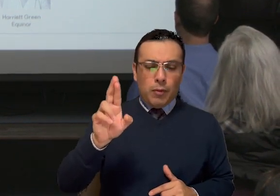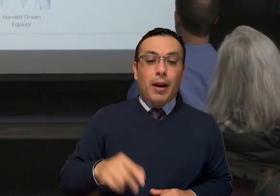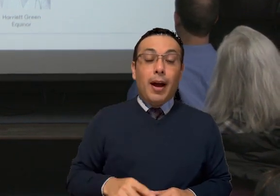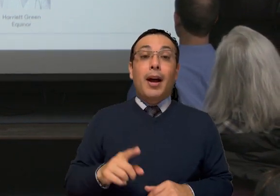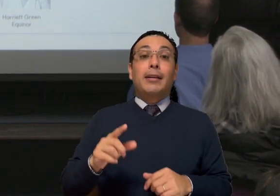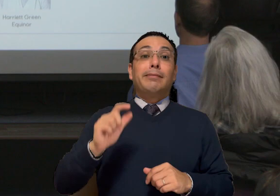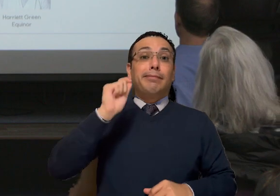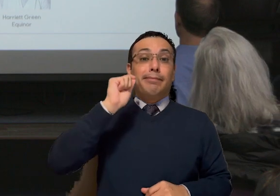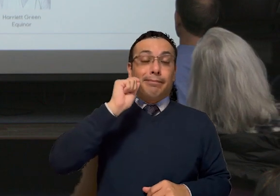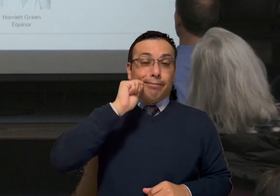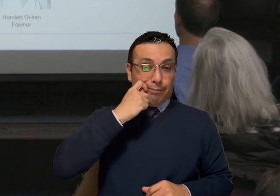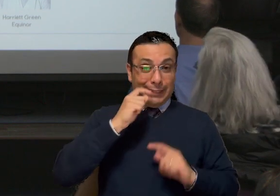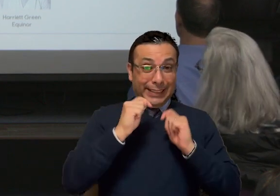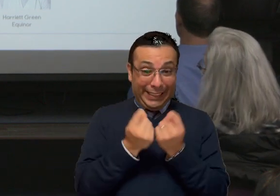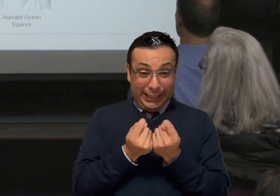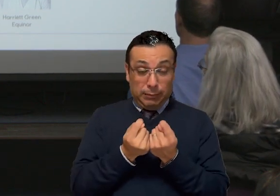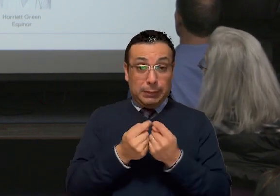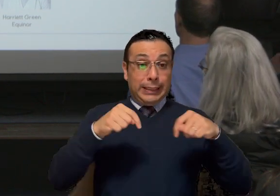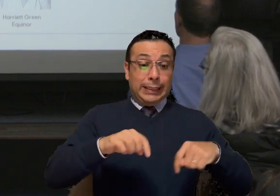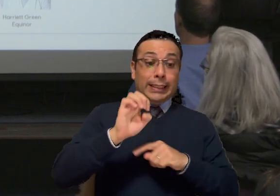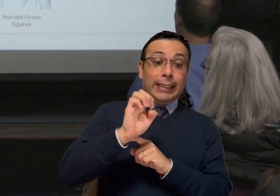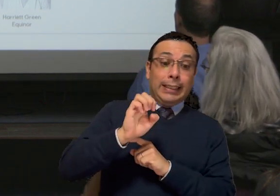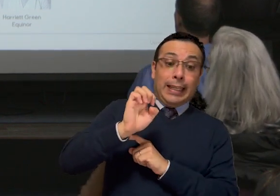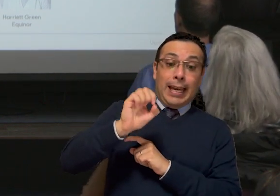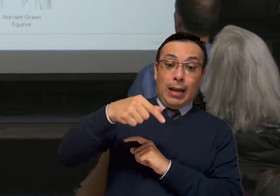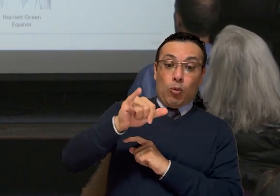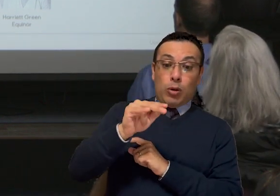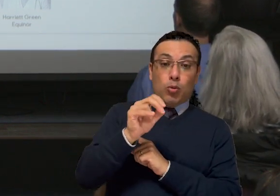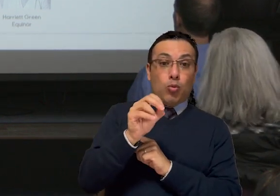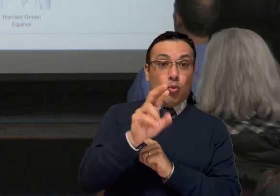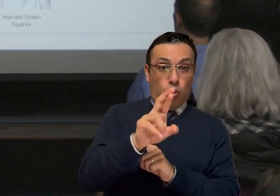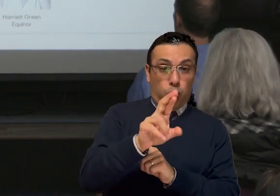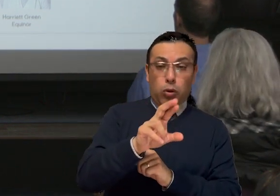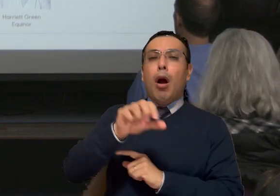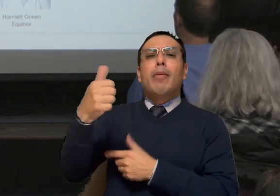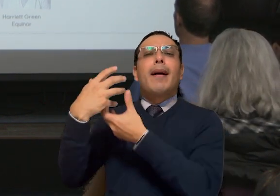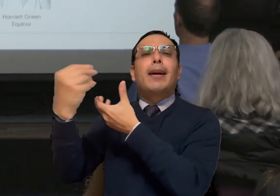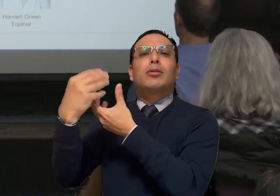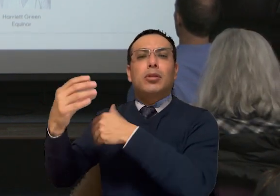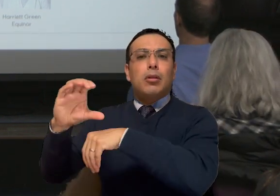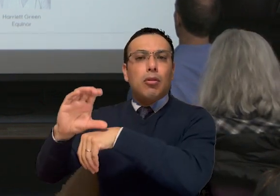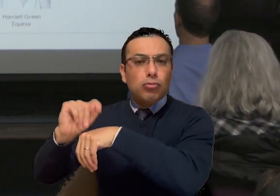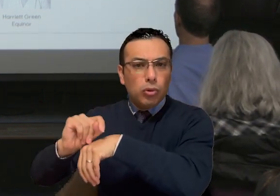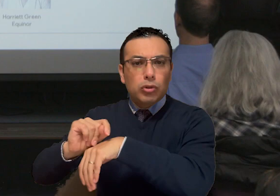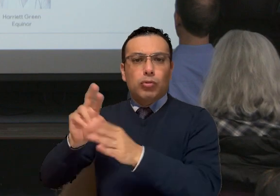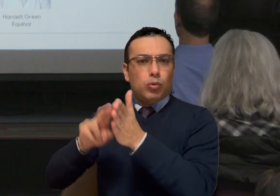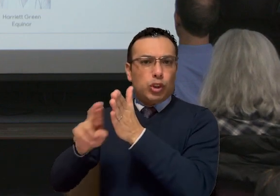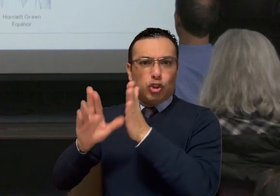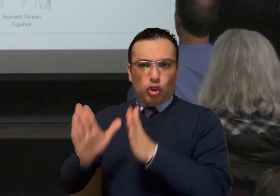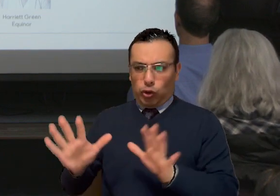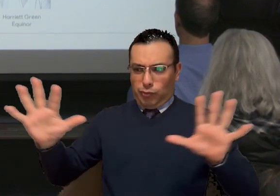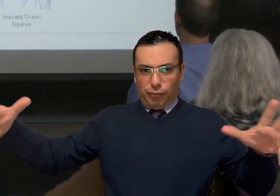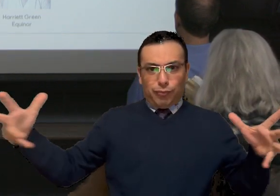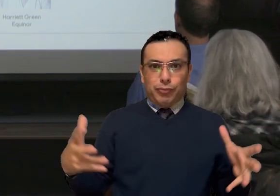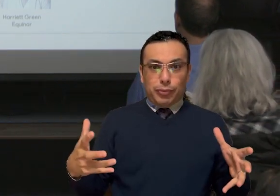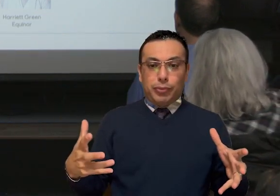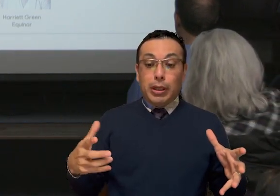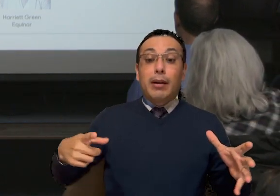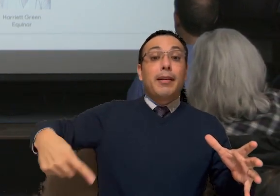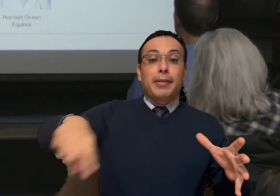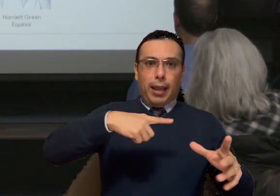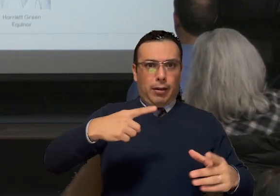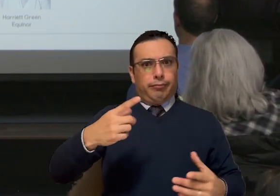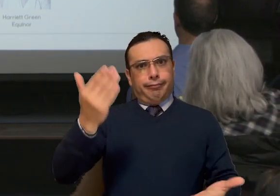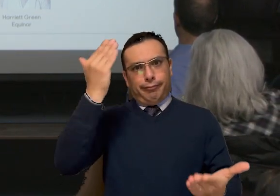our external consultants and researchers here. They represent a wide range of expertise,